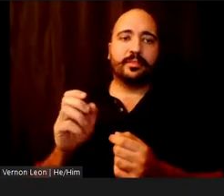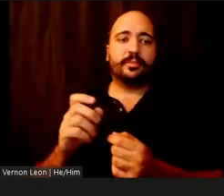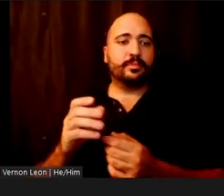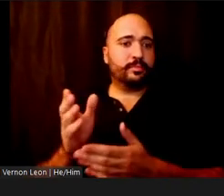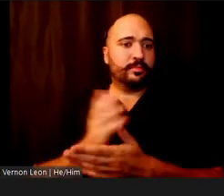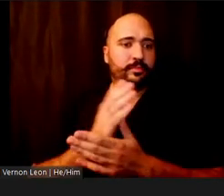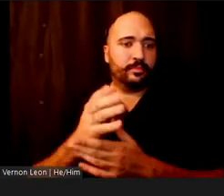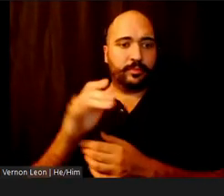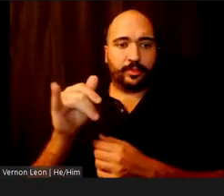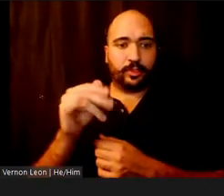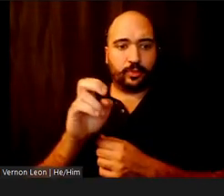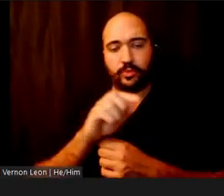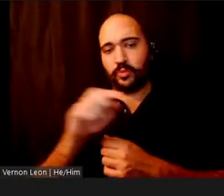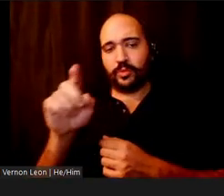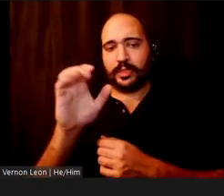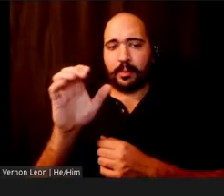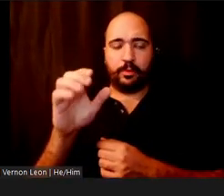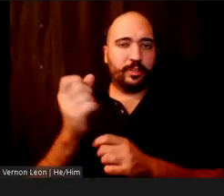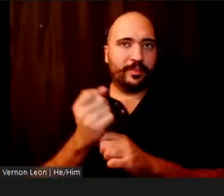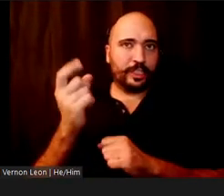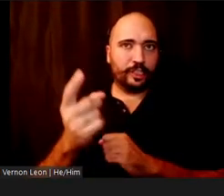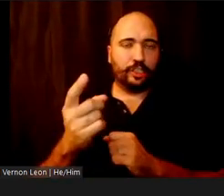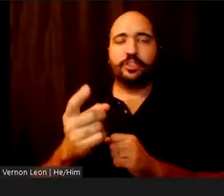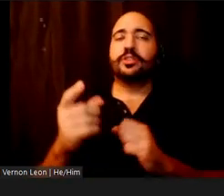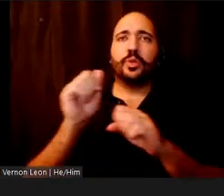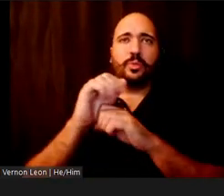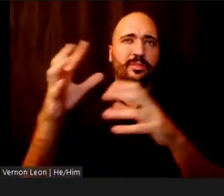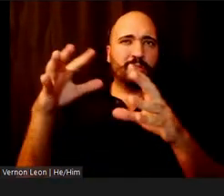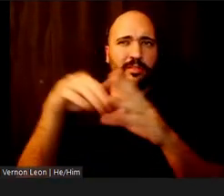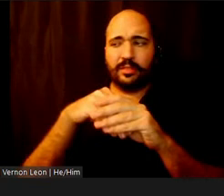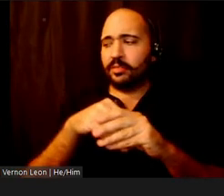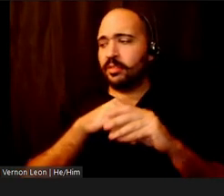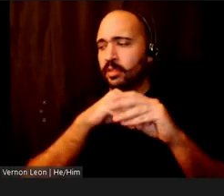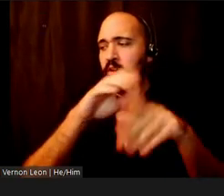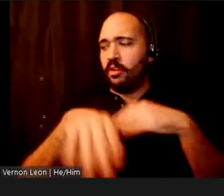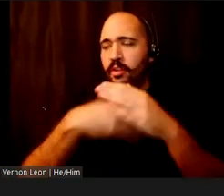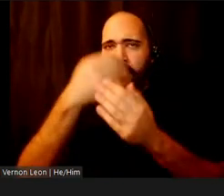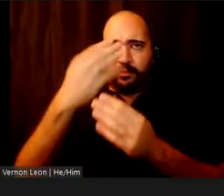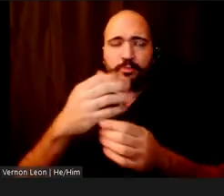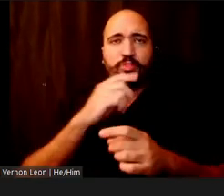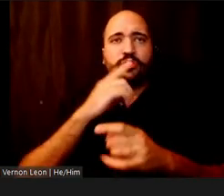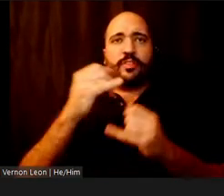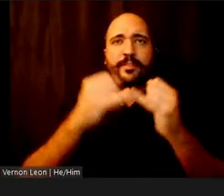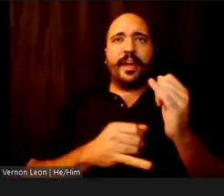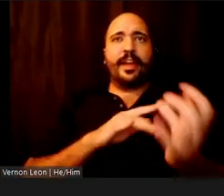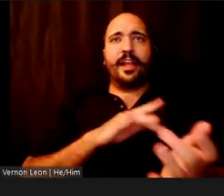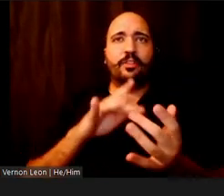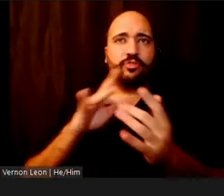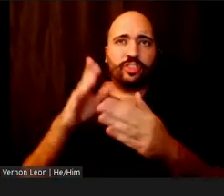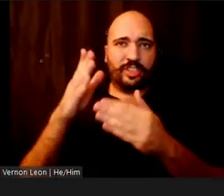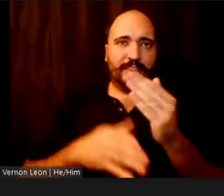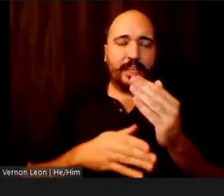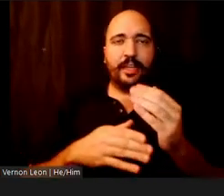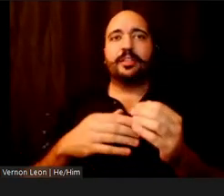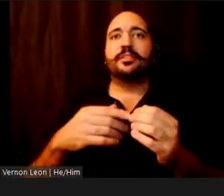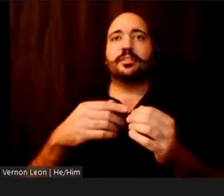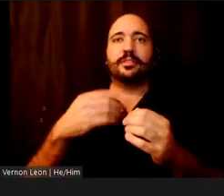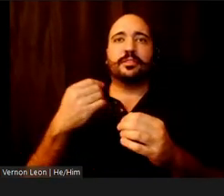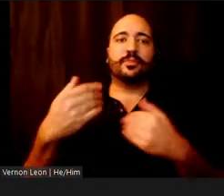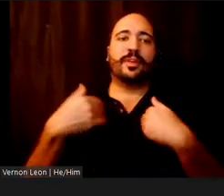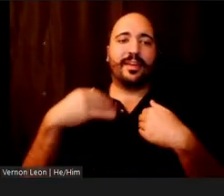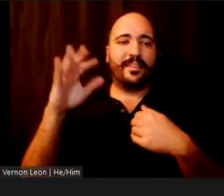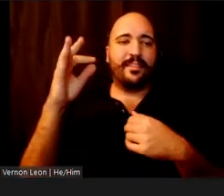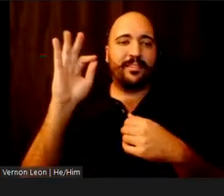the work will be done to incorporate all of that information to make sure that the final outreach is done, and ultimately to have Federal Highway Administration